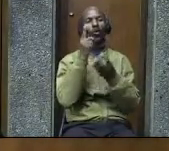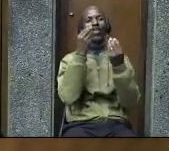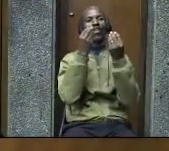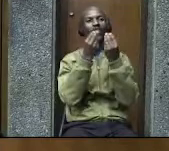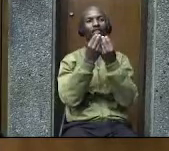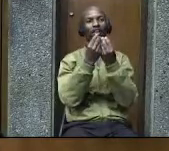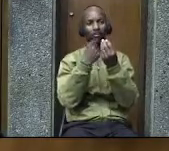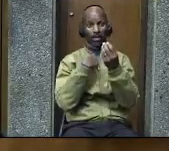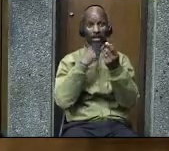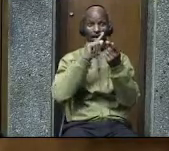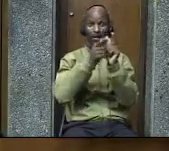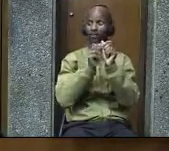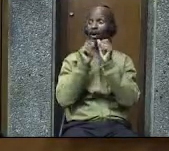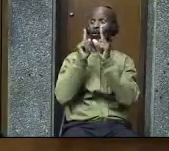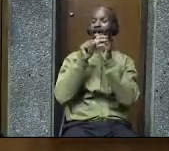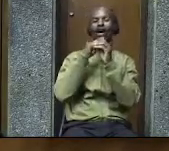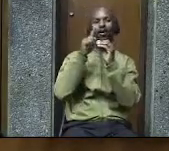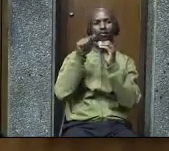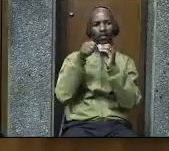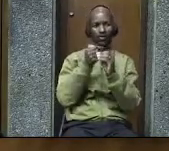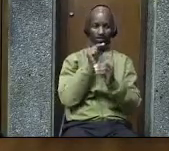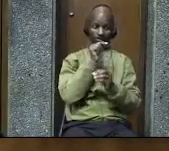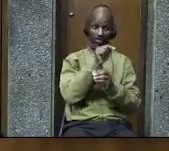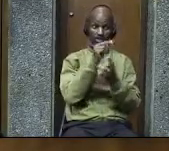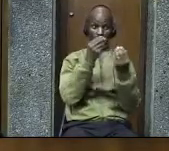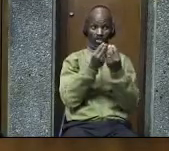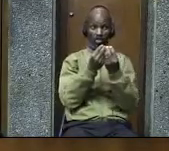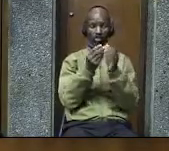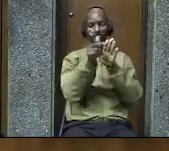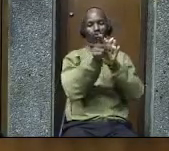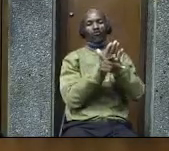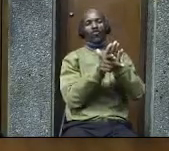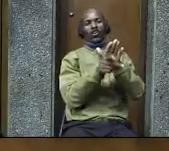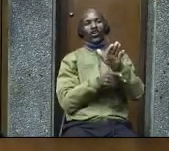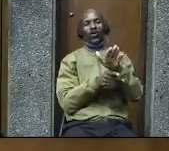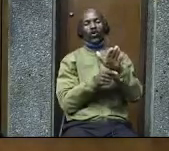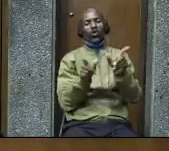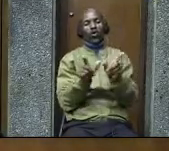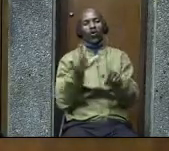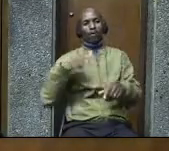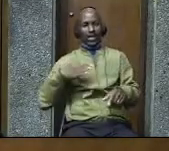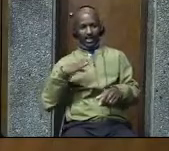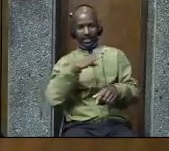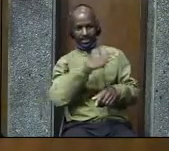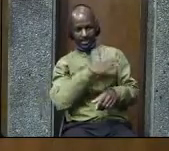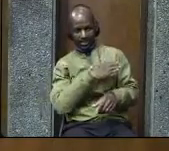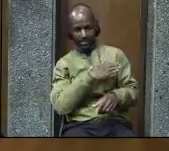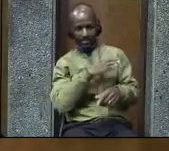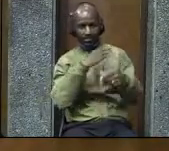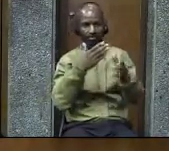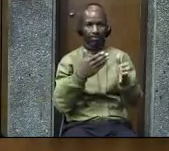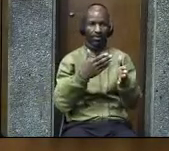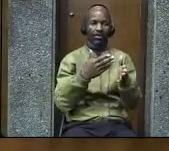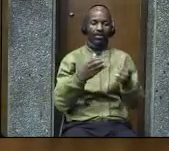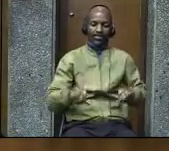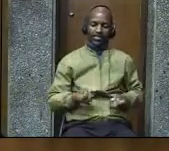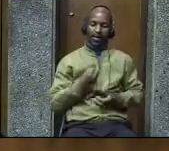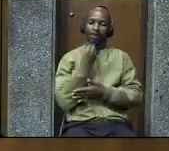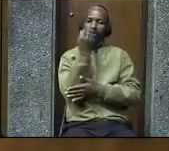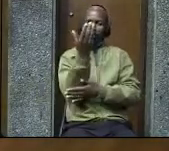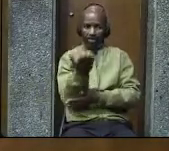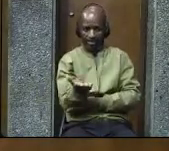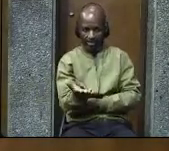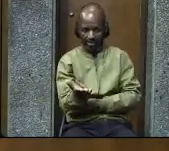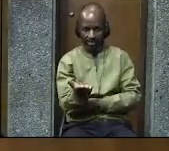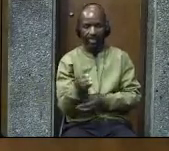one thing that I became aware, Katabatsa portfolio committee, submissions